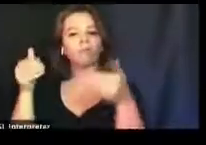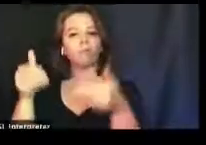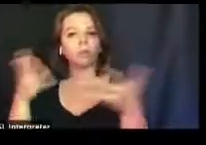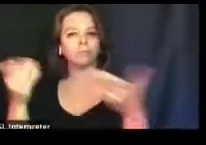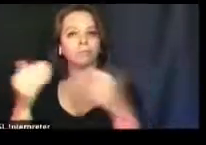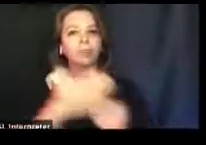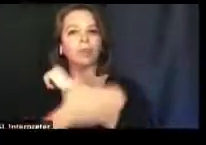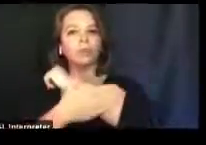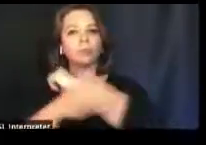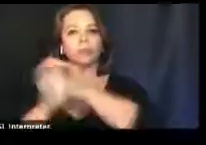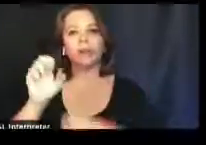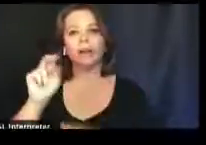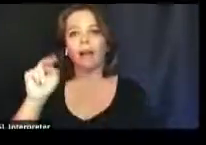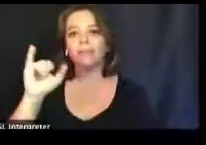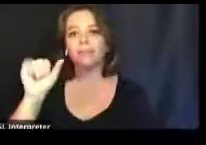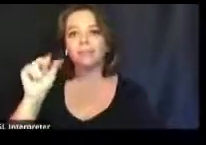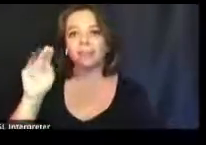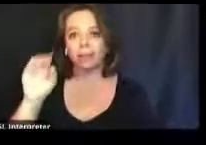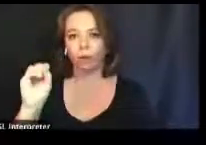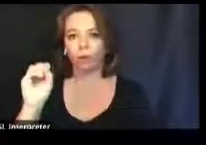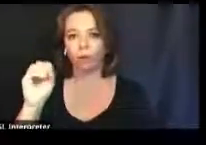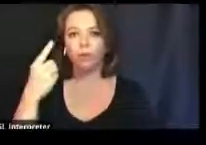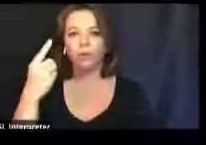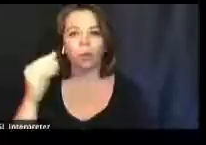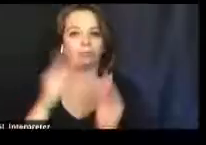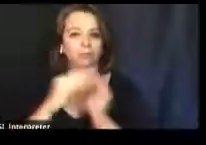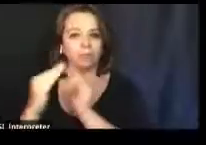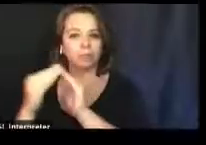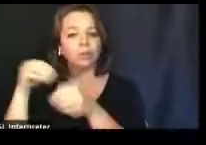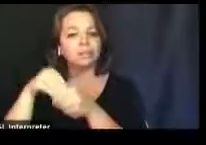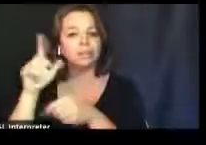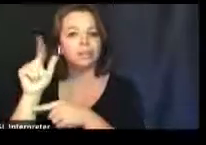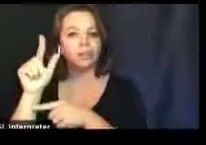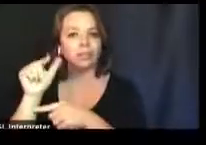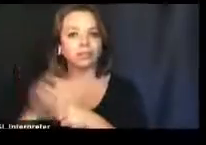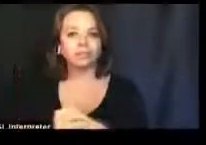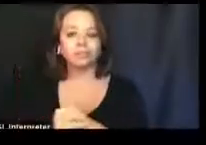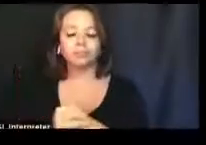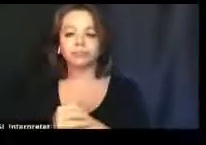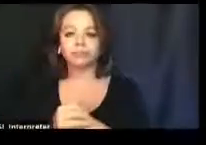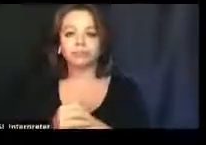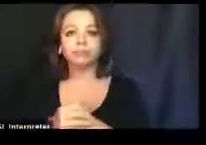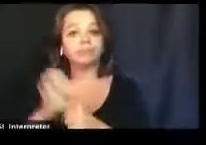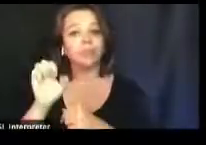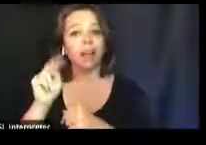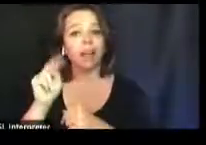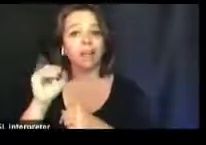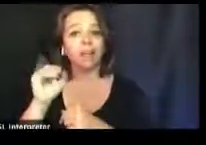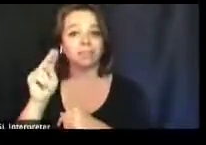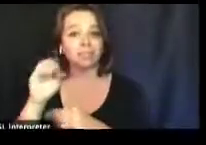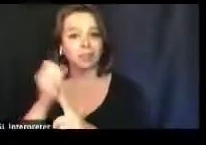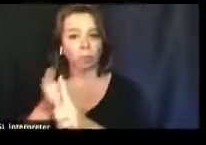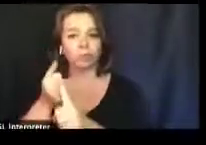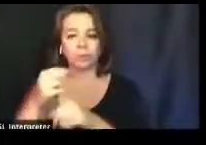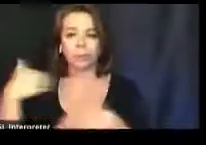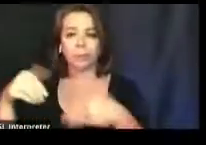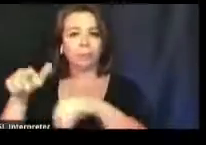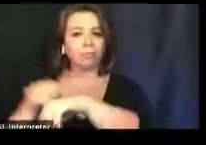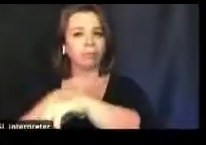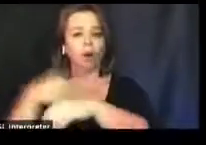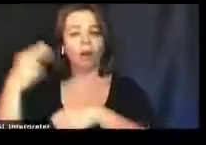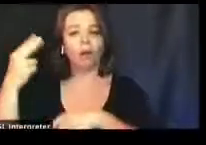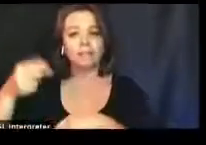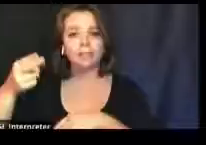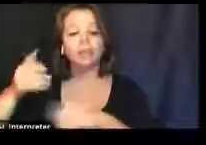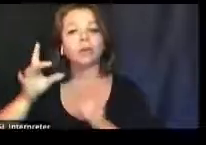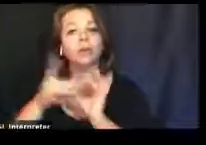of Encino, which is one of the neighborhoods of the city of Los Angeles. Encino has a long history in terms of